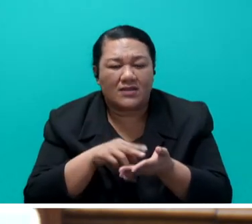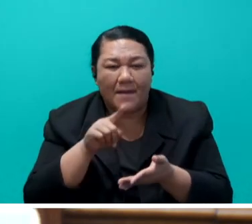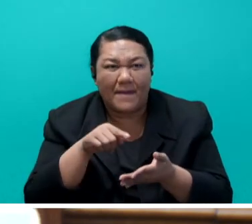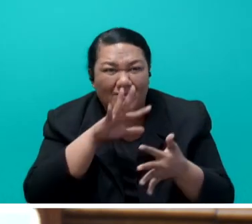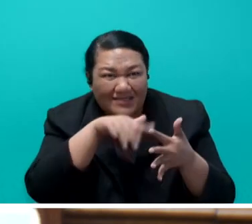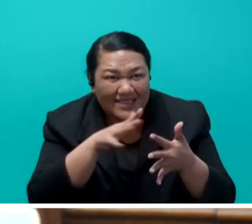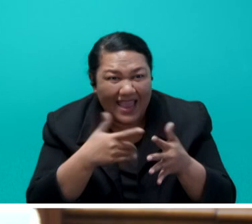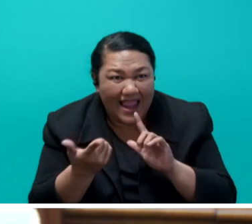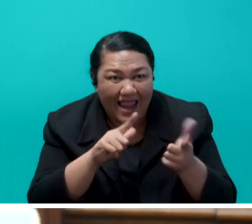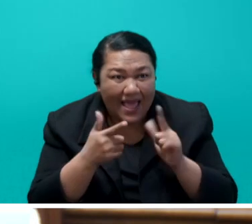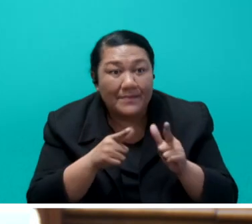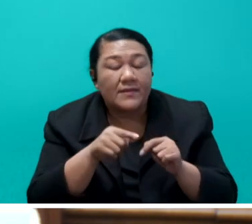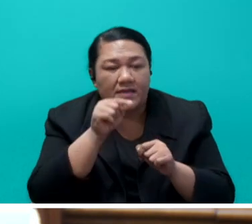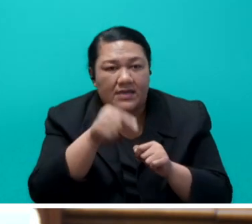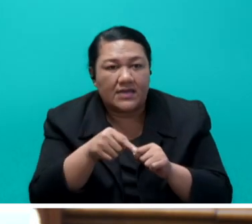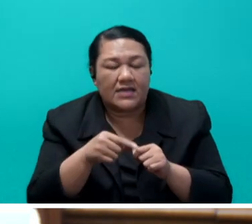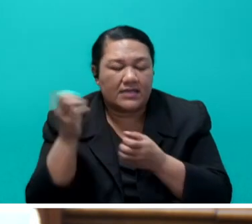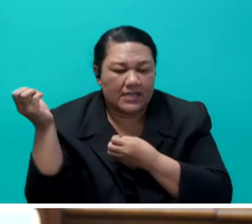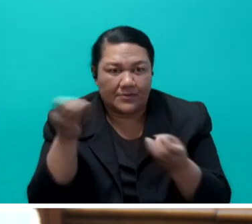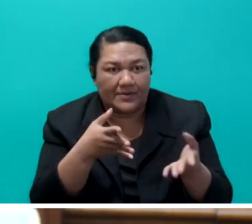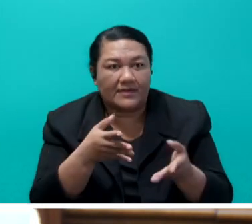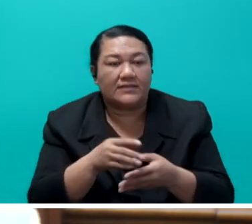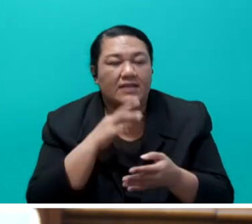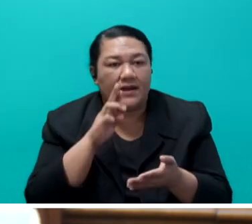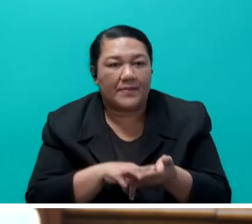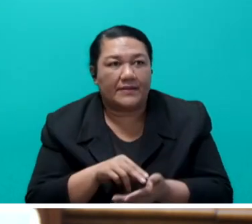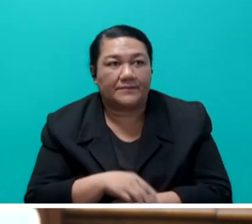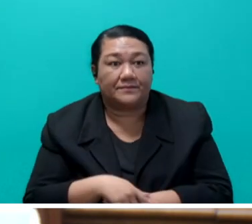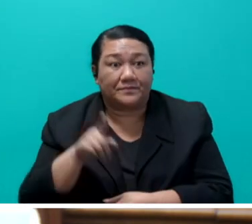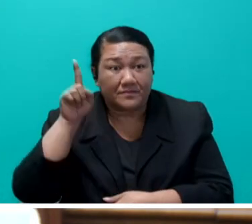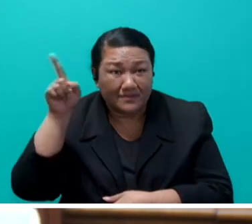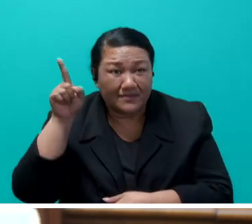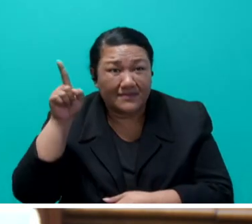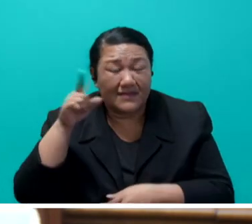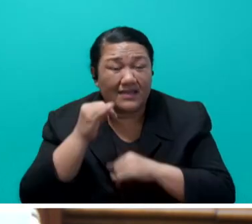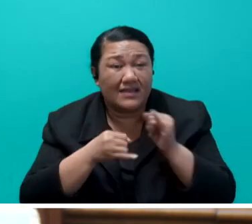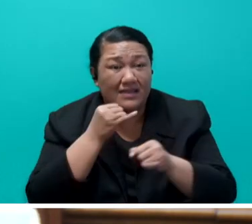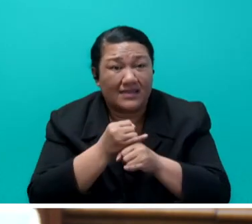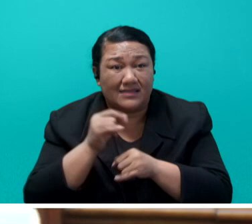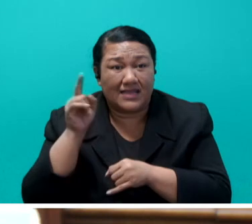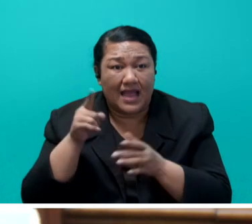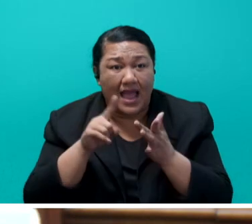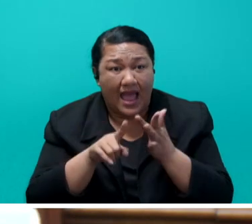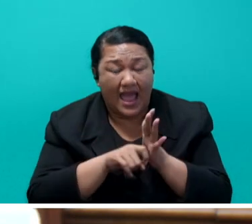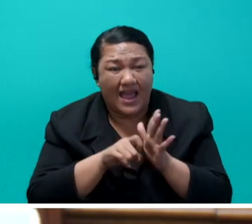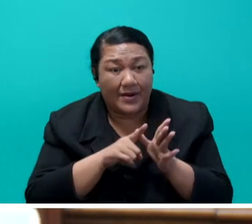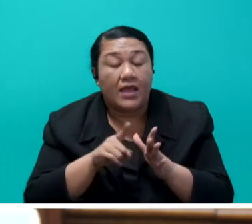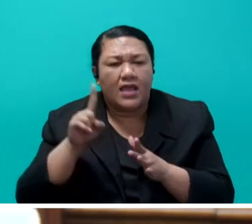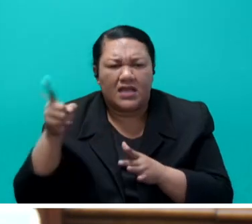The IAEA report, Mr. Speaker, sir, affirmed that the discharge of the treated